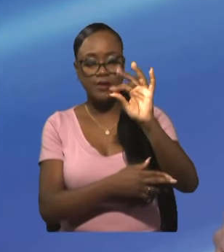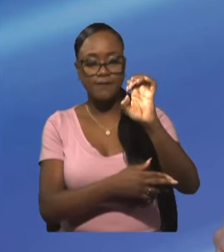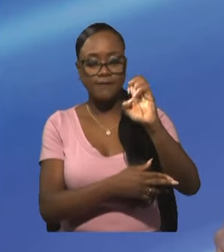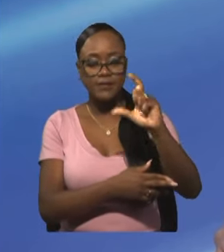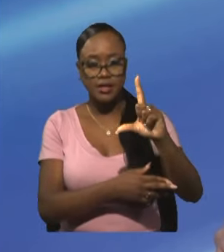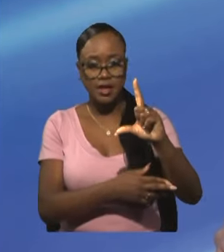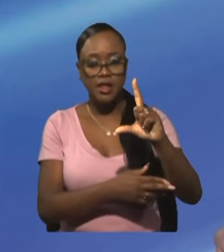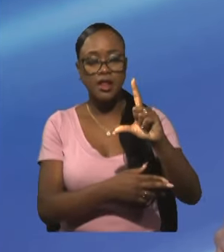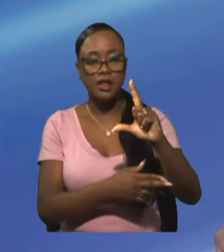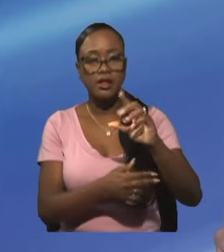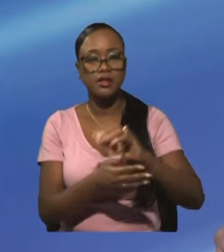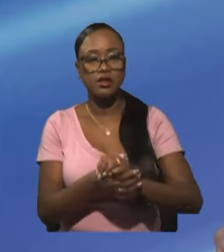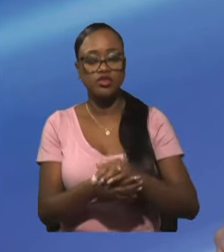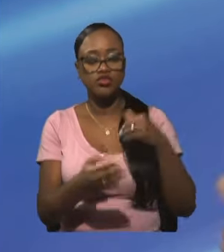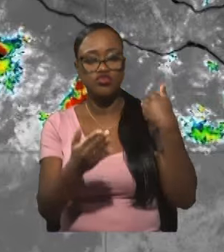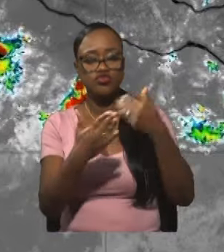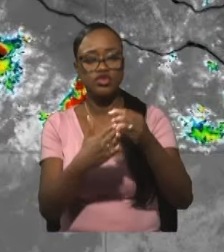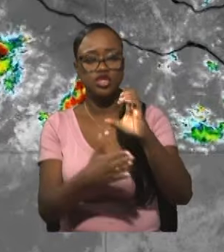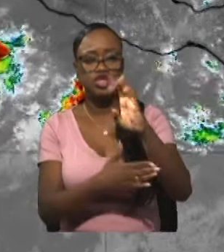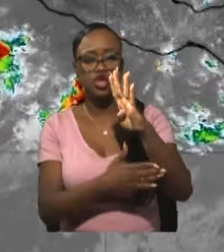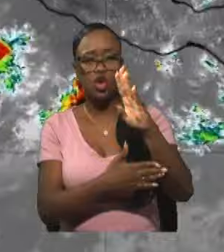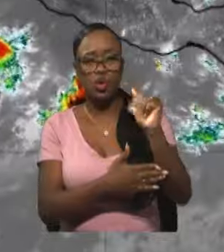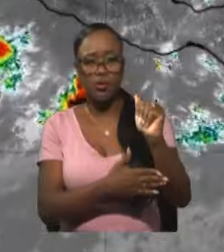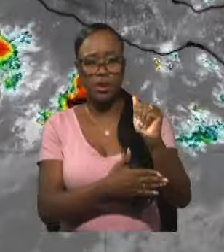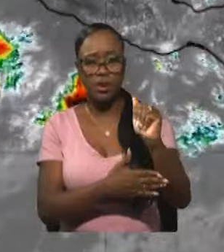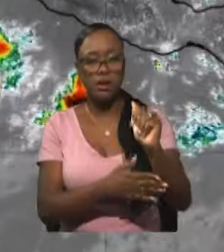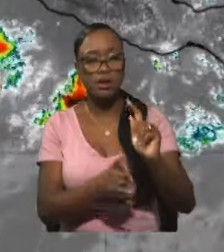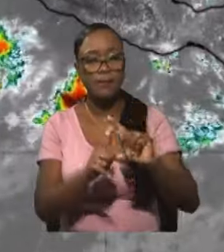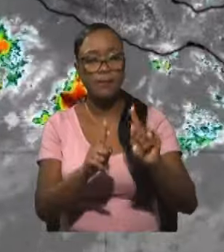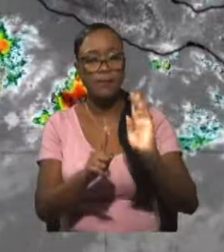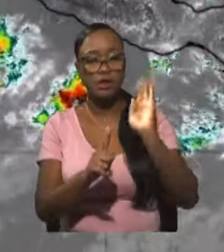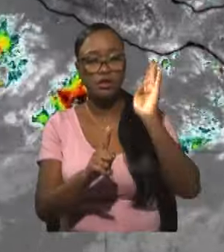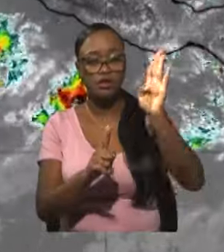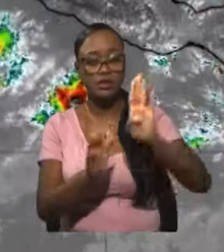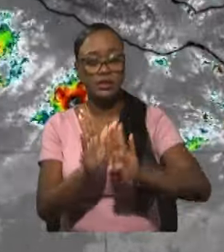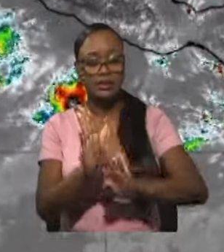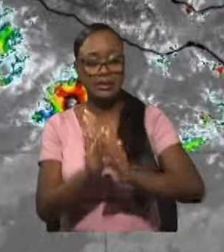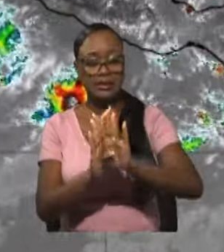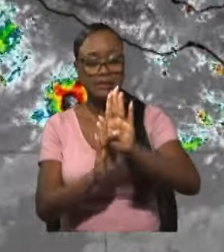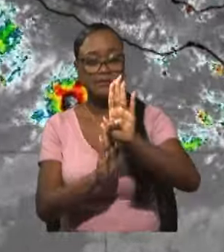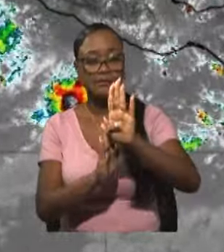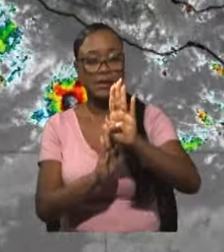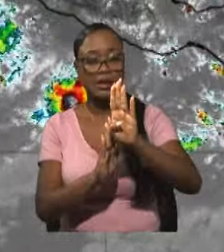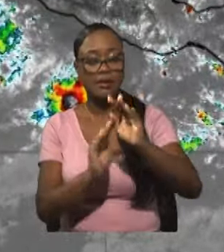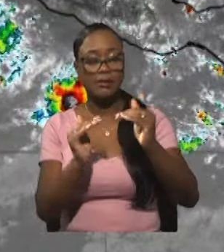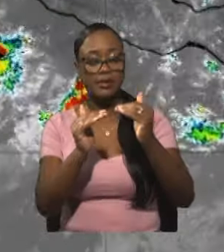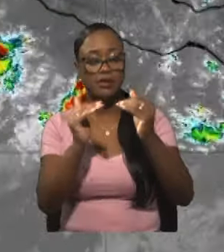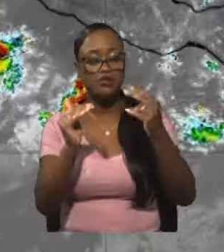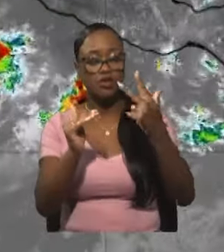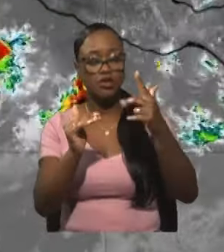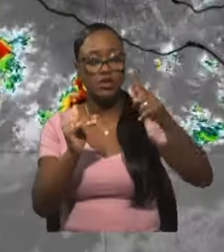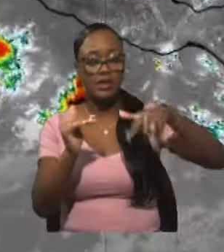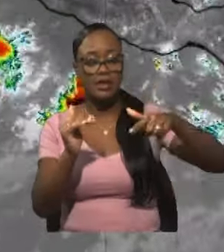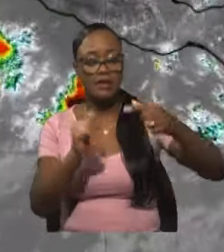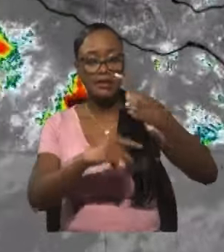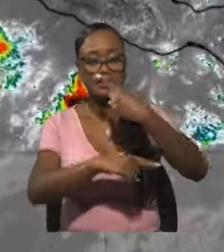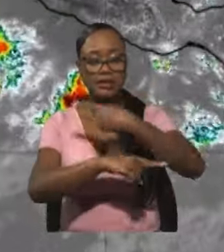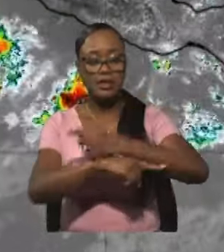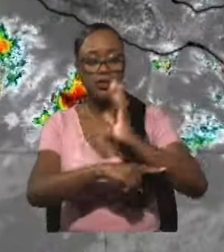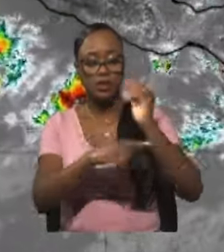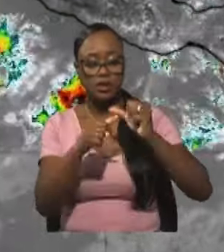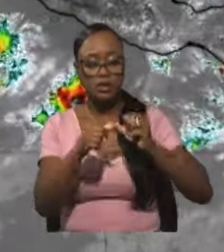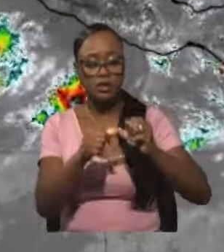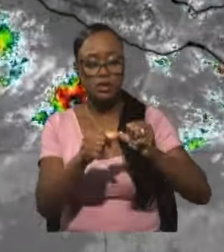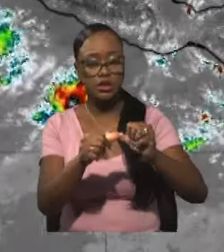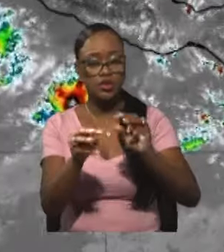2 hurricane, but that's not all. It is expected to be upgraded to a Category 3 later today. Rafael will continue moving